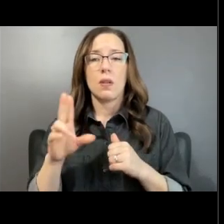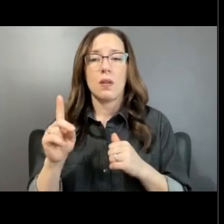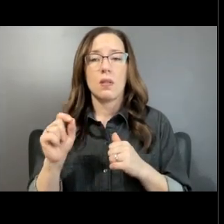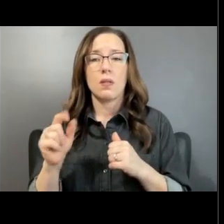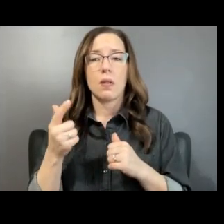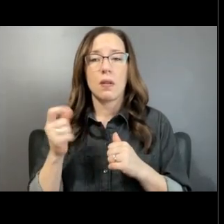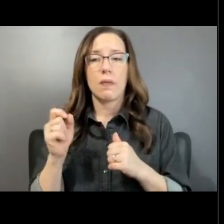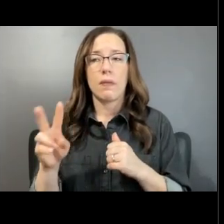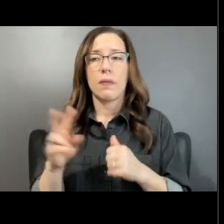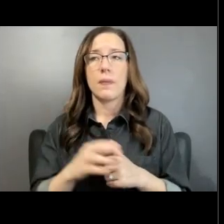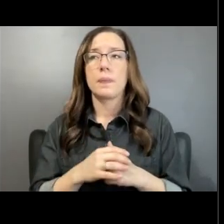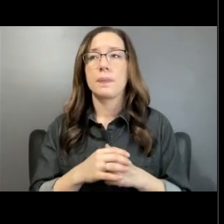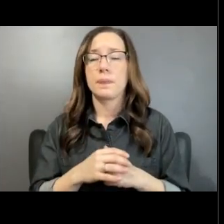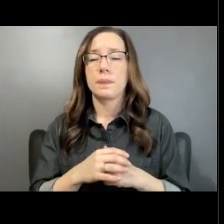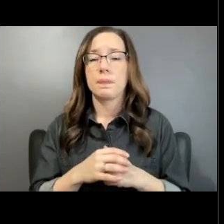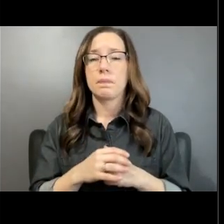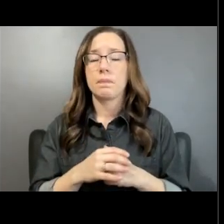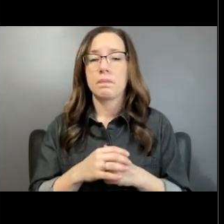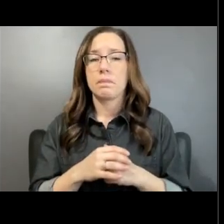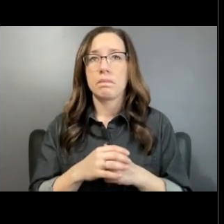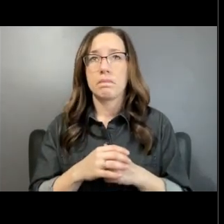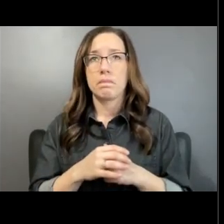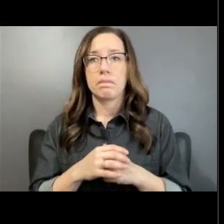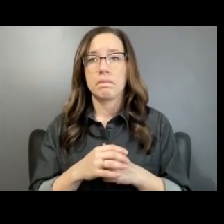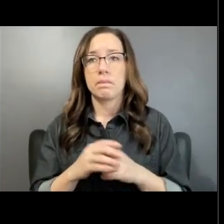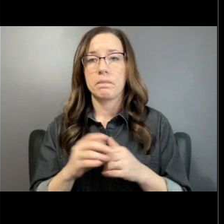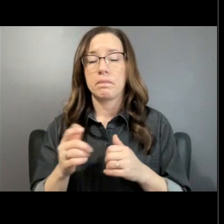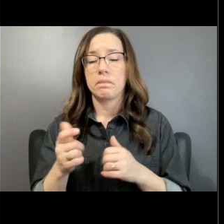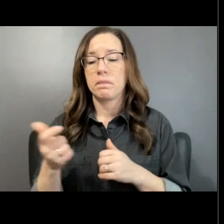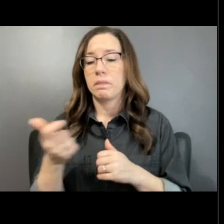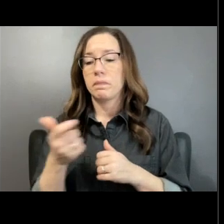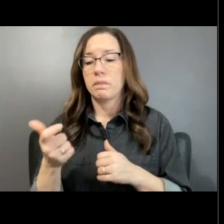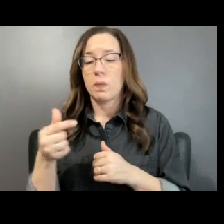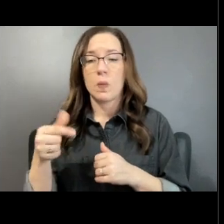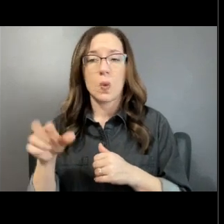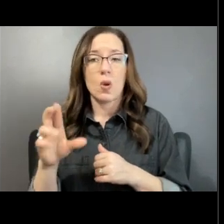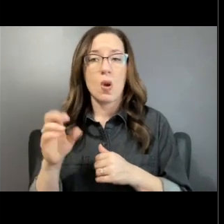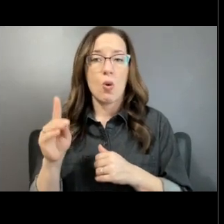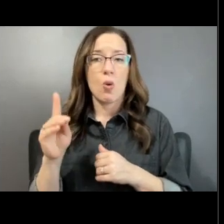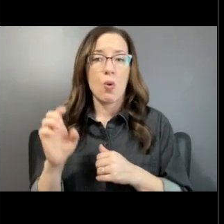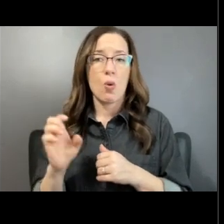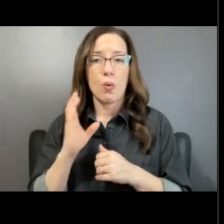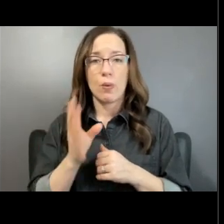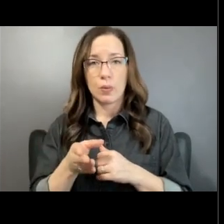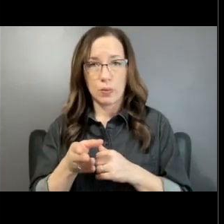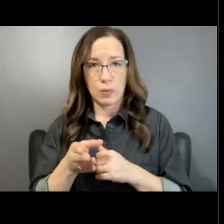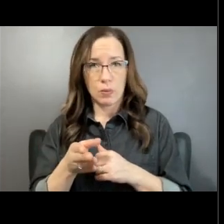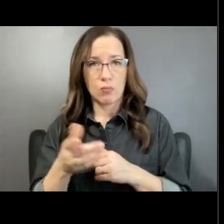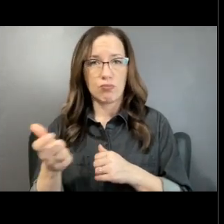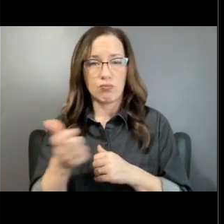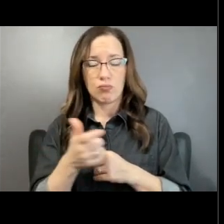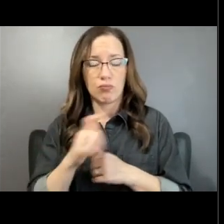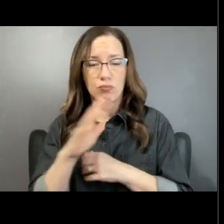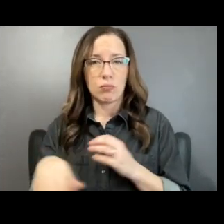fairhousingfirst@hud.gov. Feel free to scan the QR code that you see on the screen to add